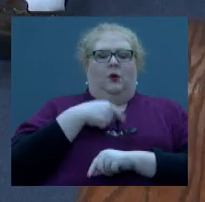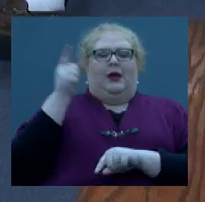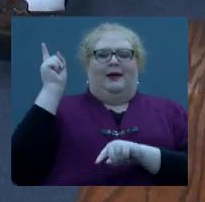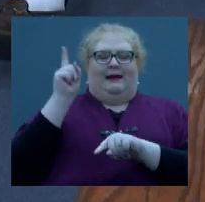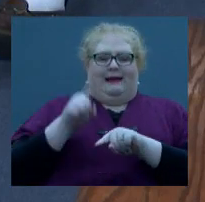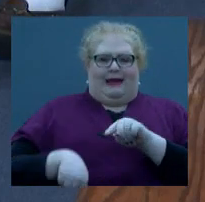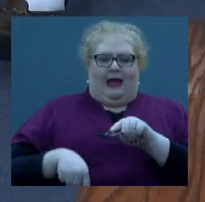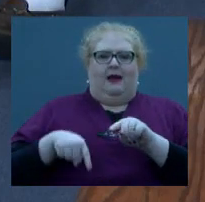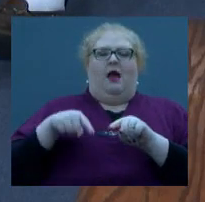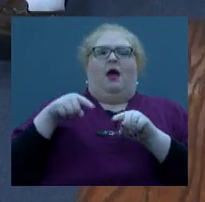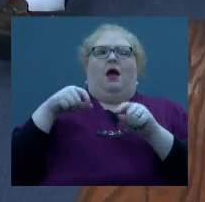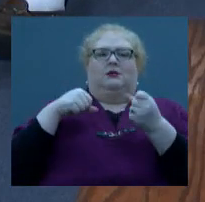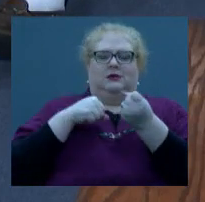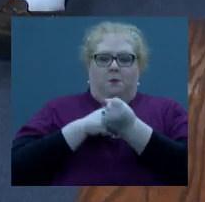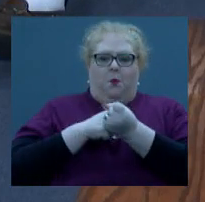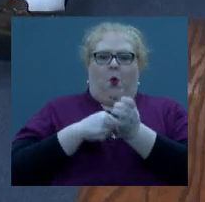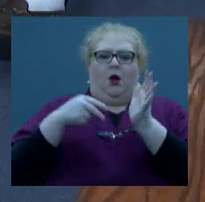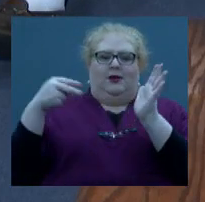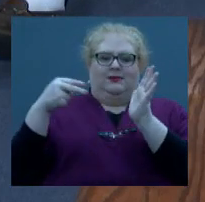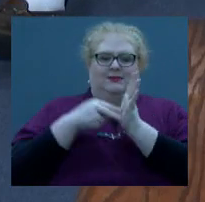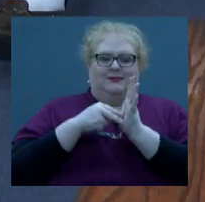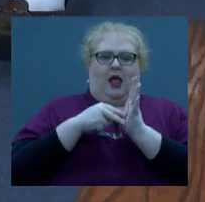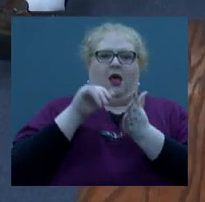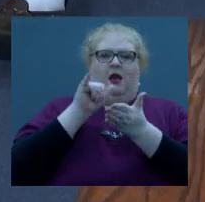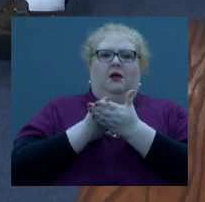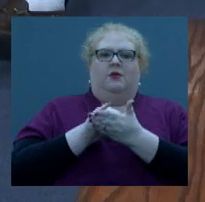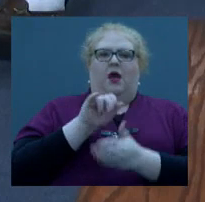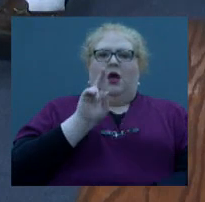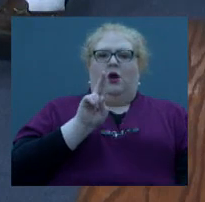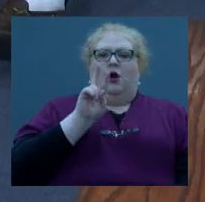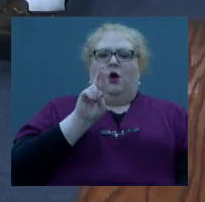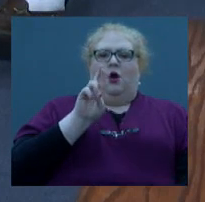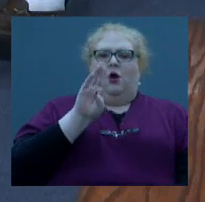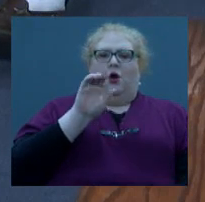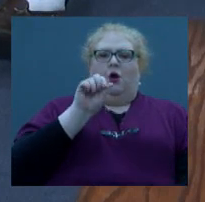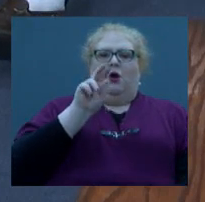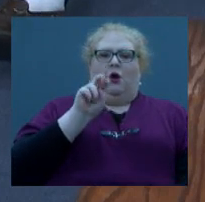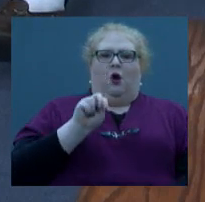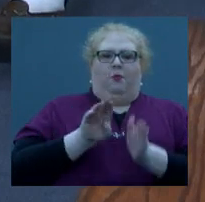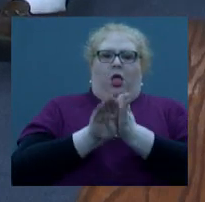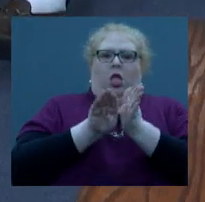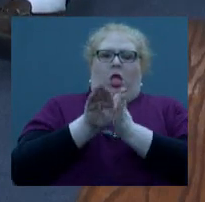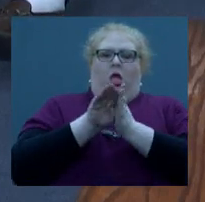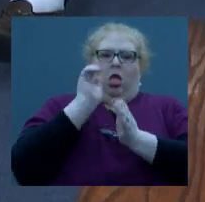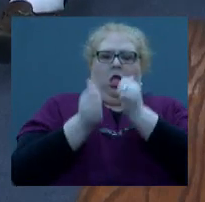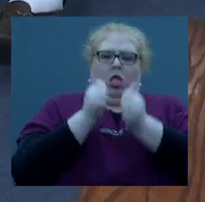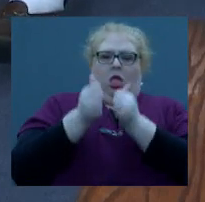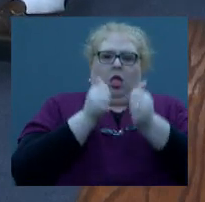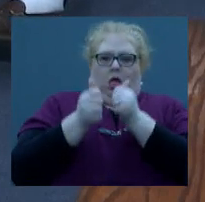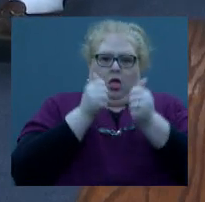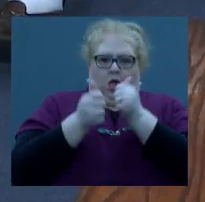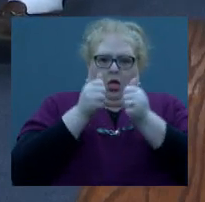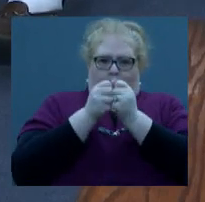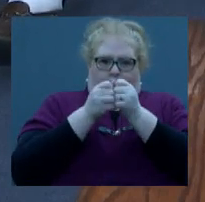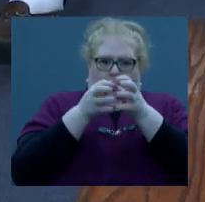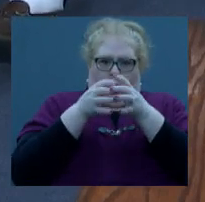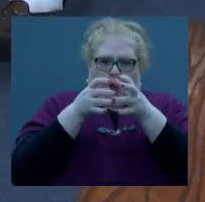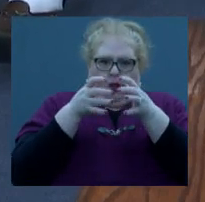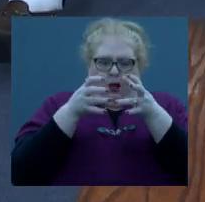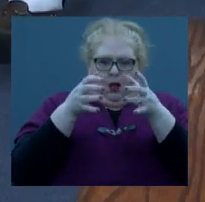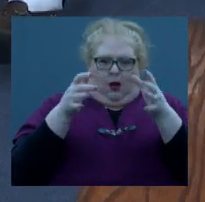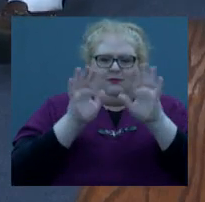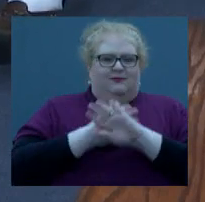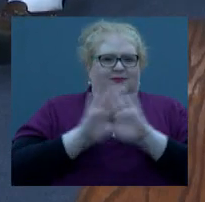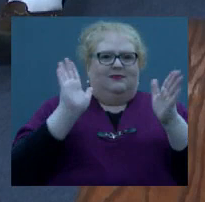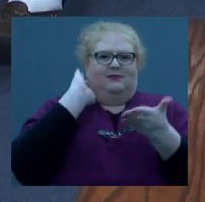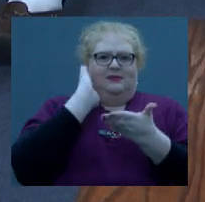sprawl. We're already there dangerously. This is a place to stop it and teach developers a different way